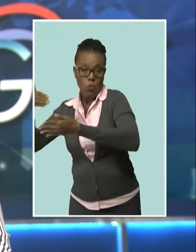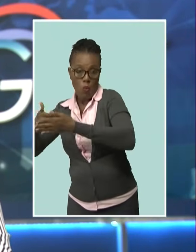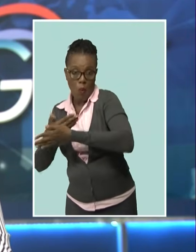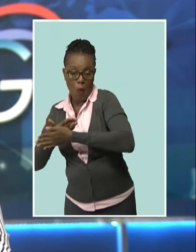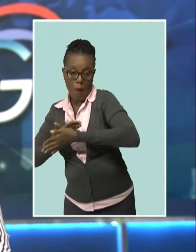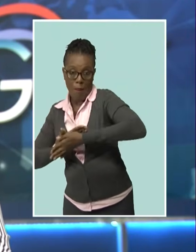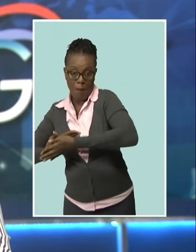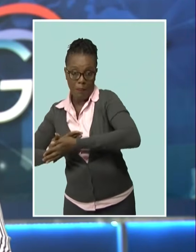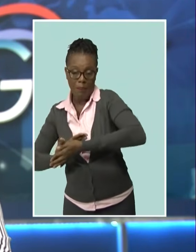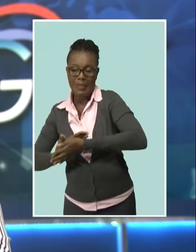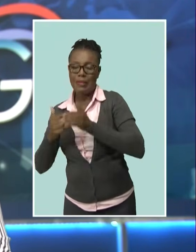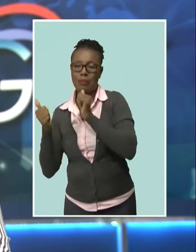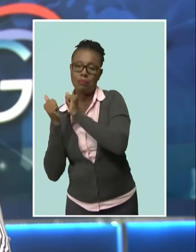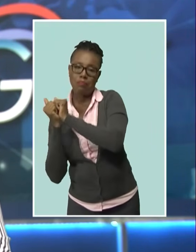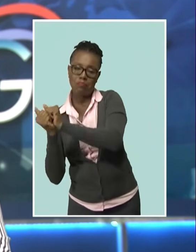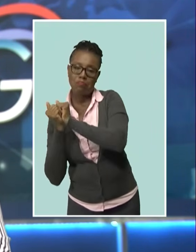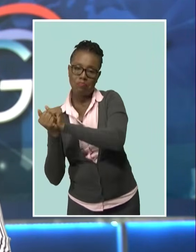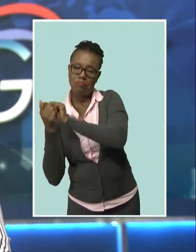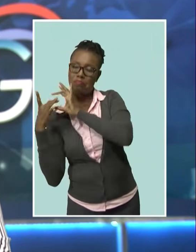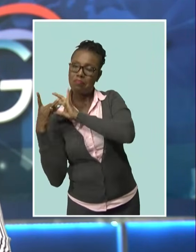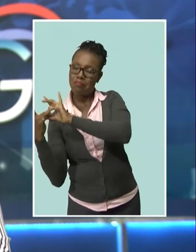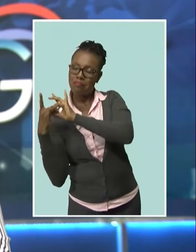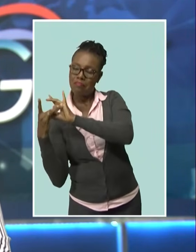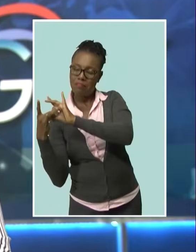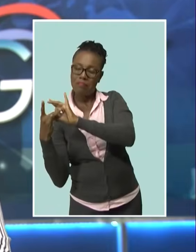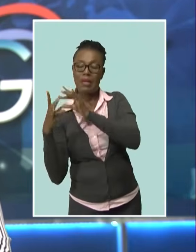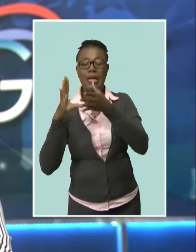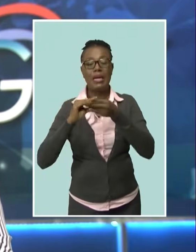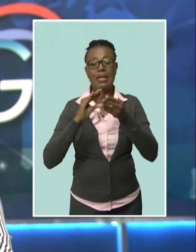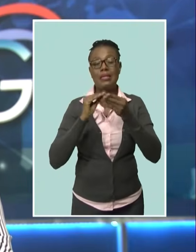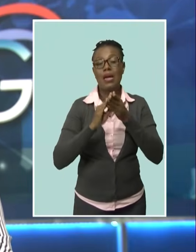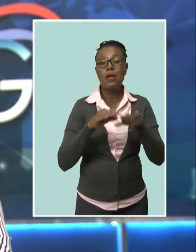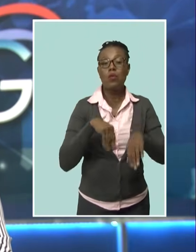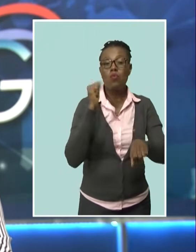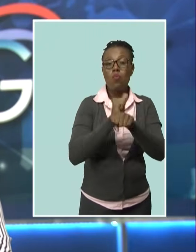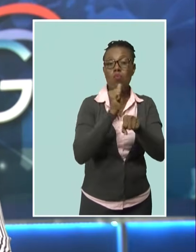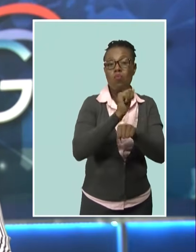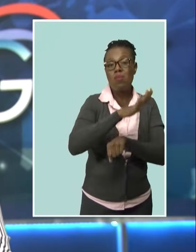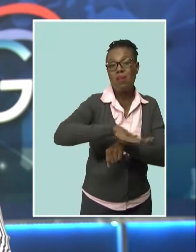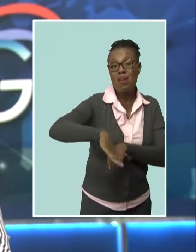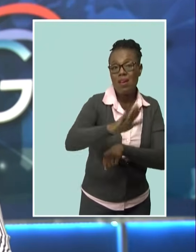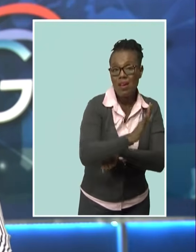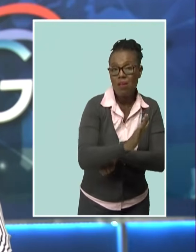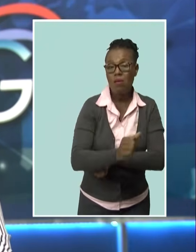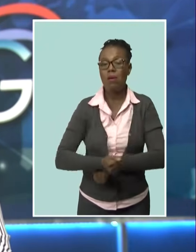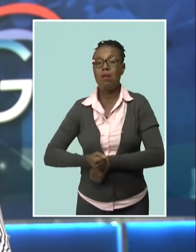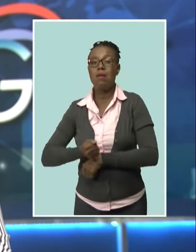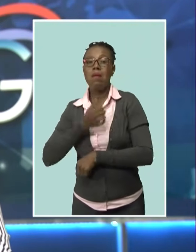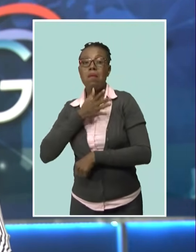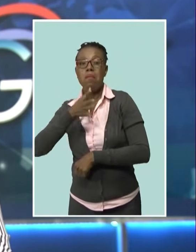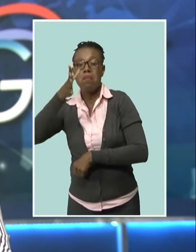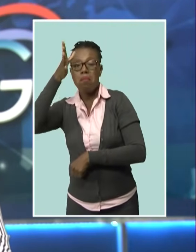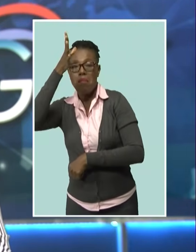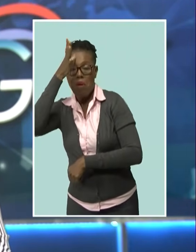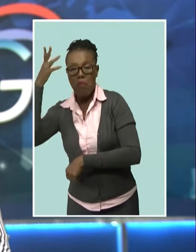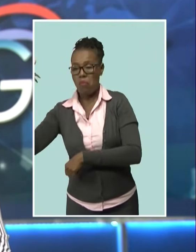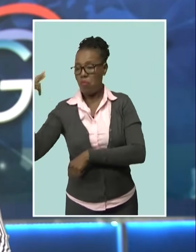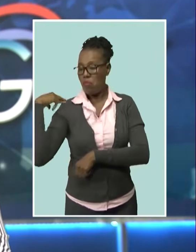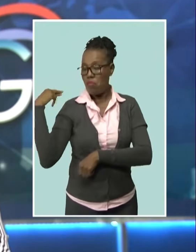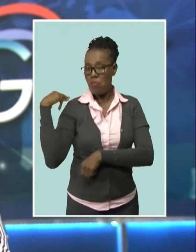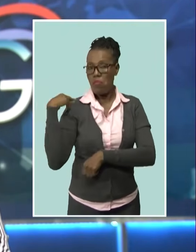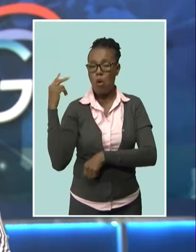step toward modernizing how parental roles in the workplace are viewed. Trevor Thorpe was at the event and he files this